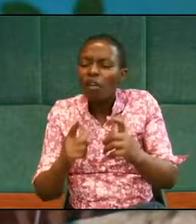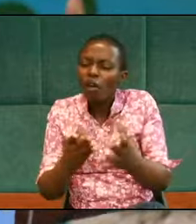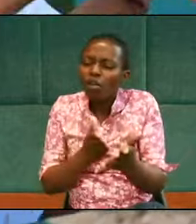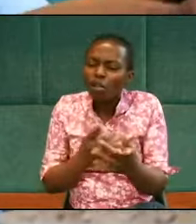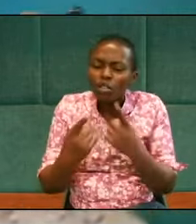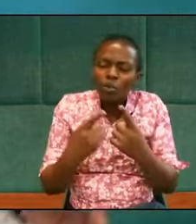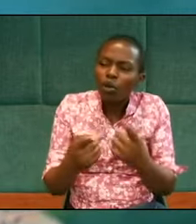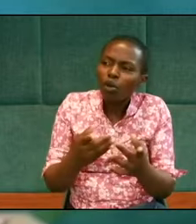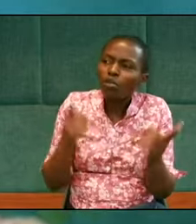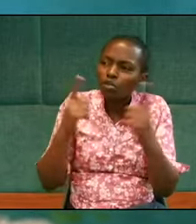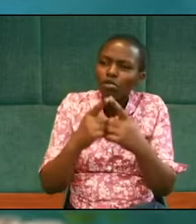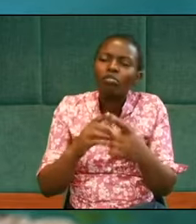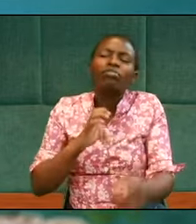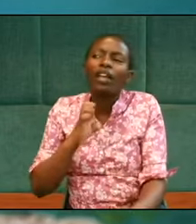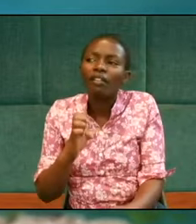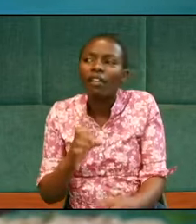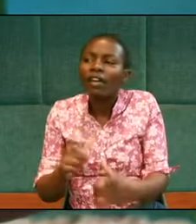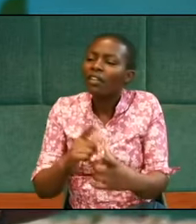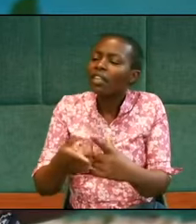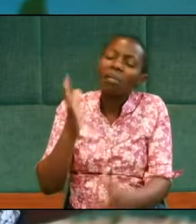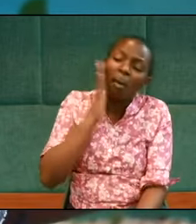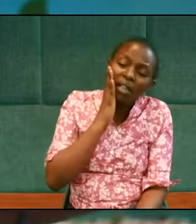Samuela is speaking through Susan.